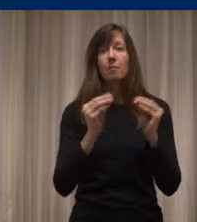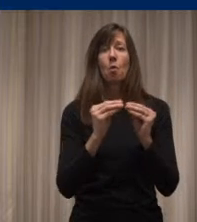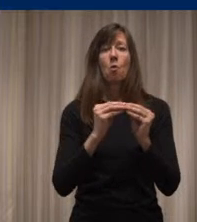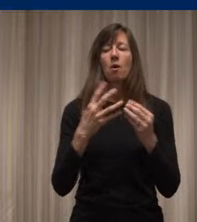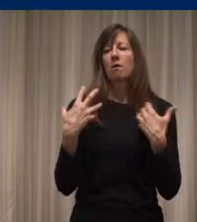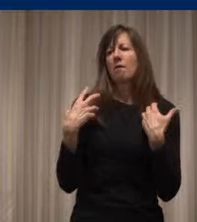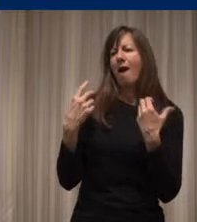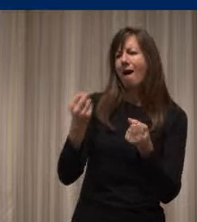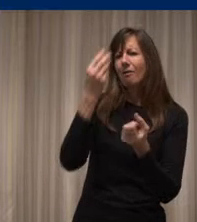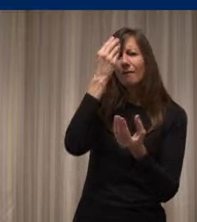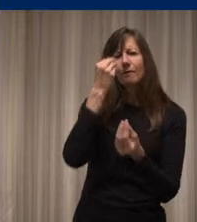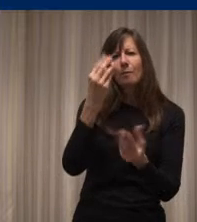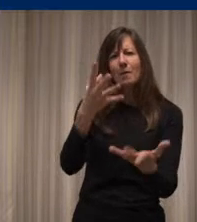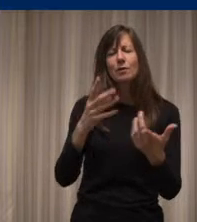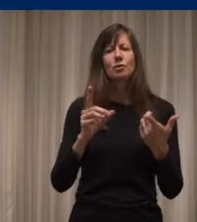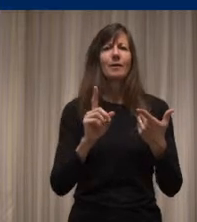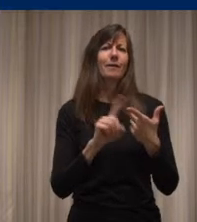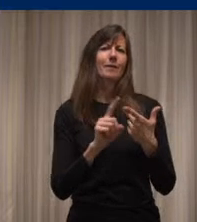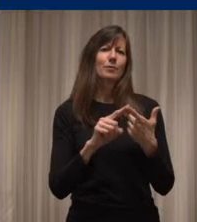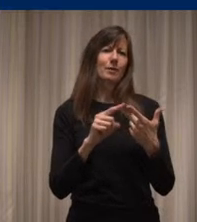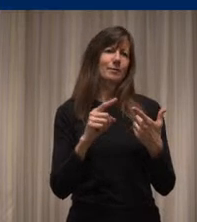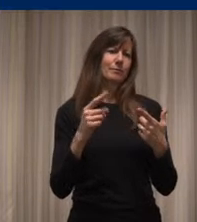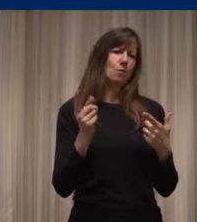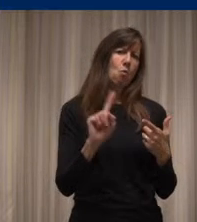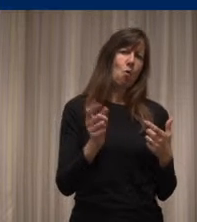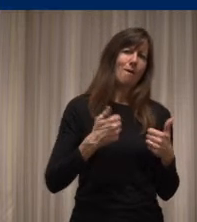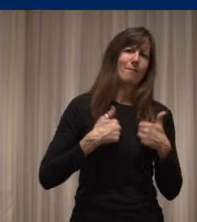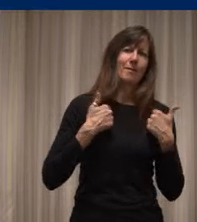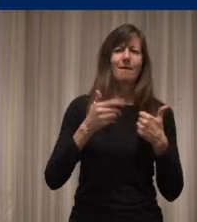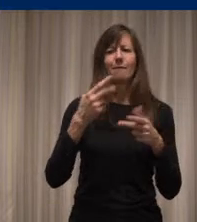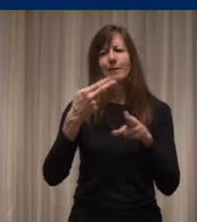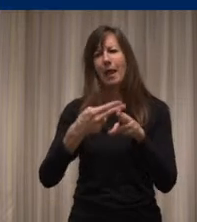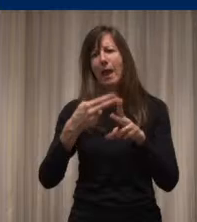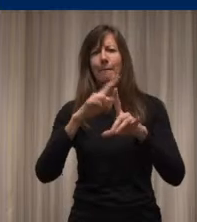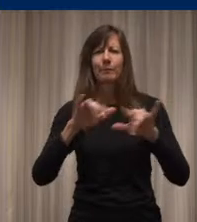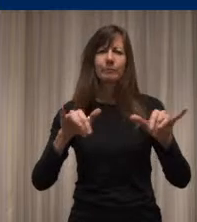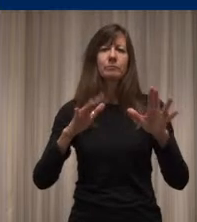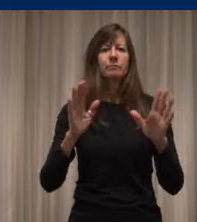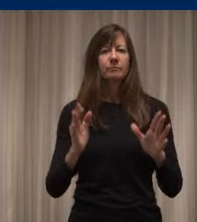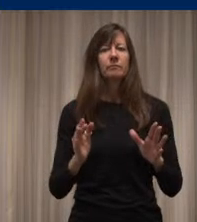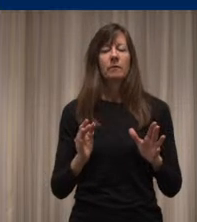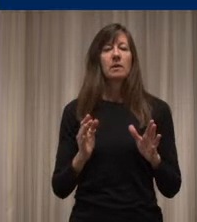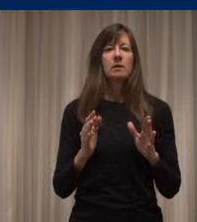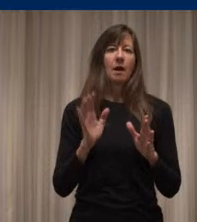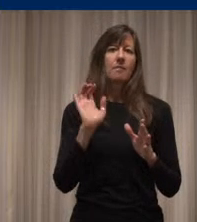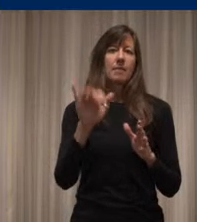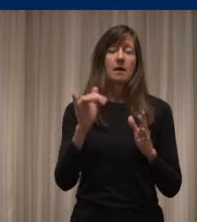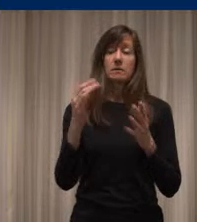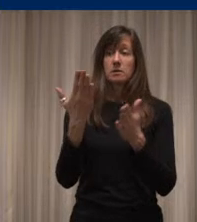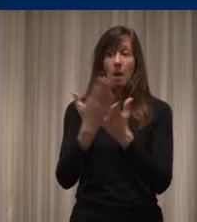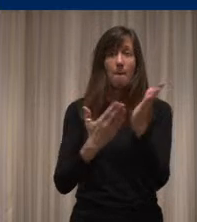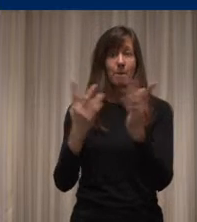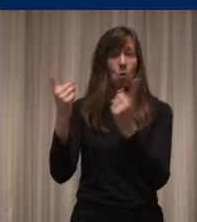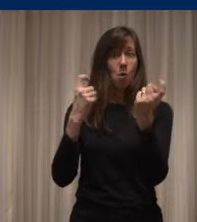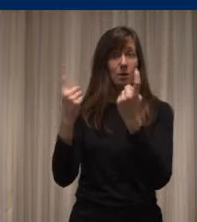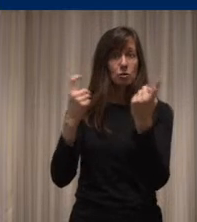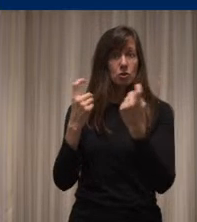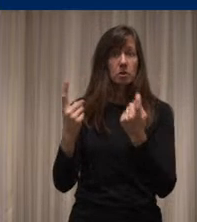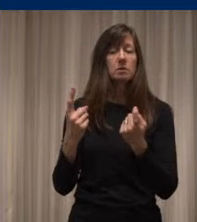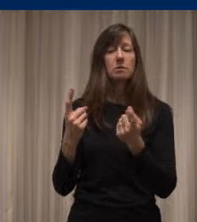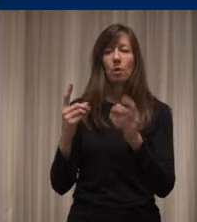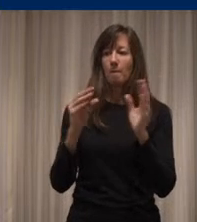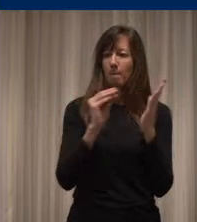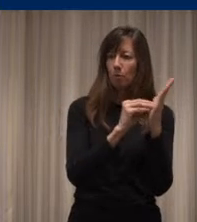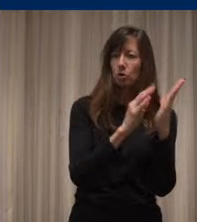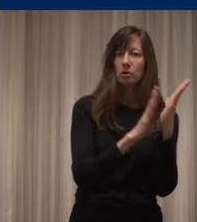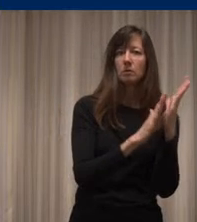logistical questions. These are questions we're already commonly getting, but as we get more of them, we'll add them up there and we'll